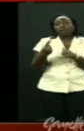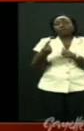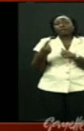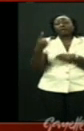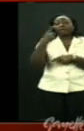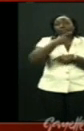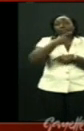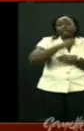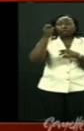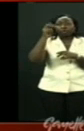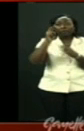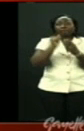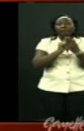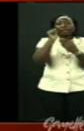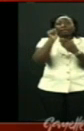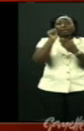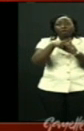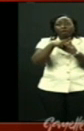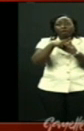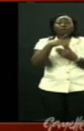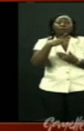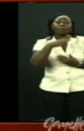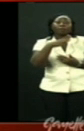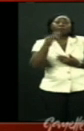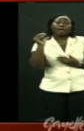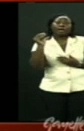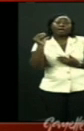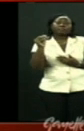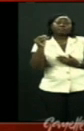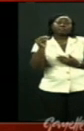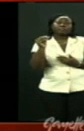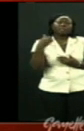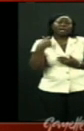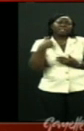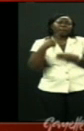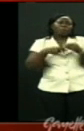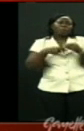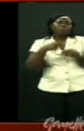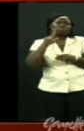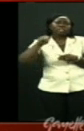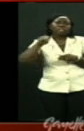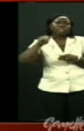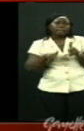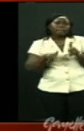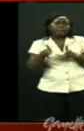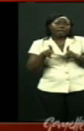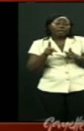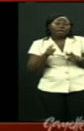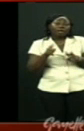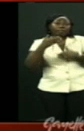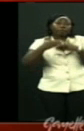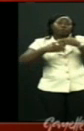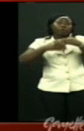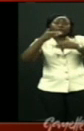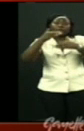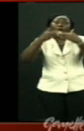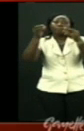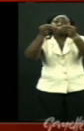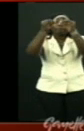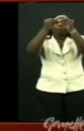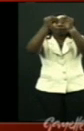April, and for that month we had about 3,000 people. That was in April, and then over the month we just grew and grew and grew and